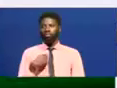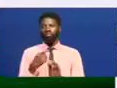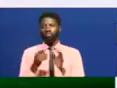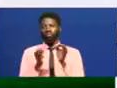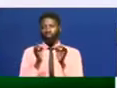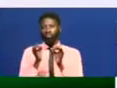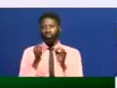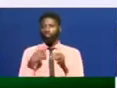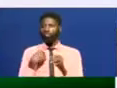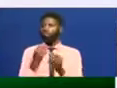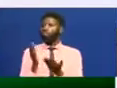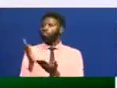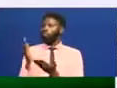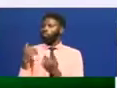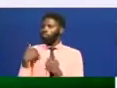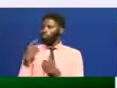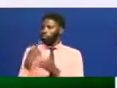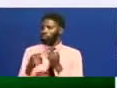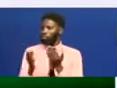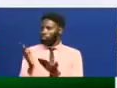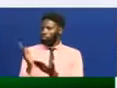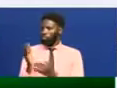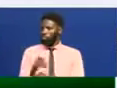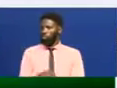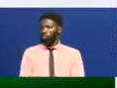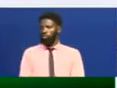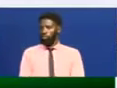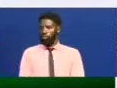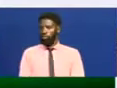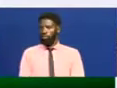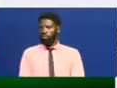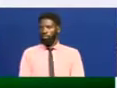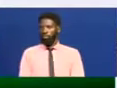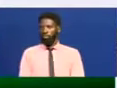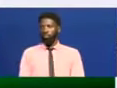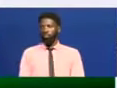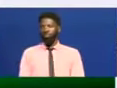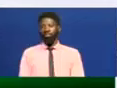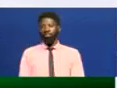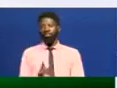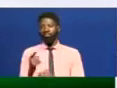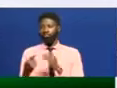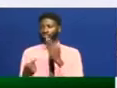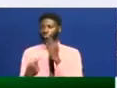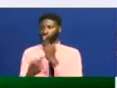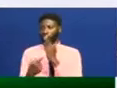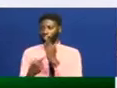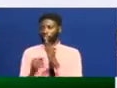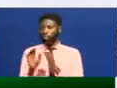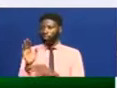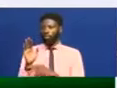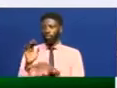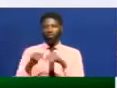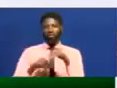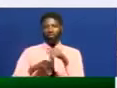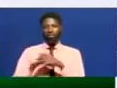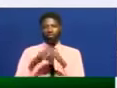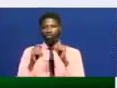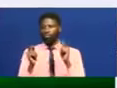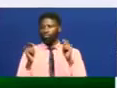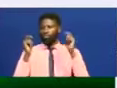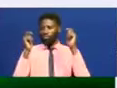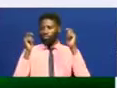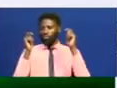here? It is an electronic substitution board, or a football electronic substitution